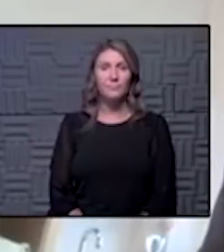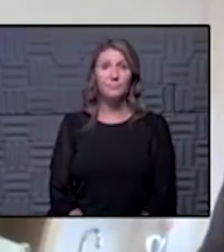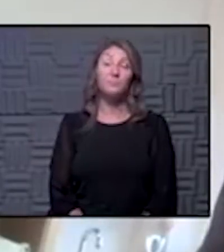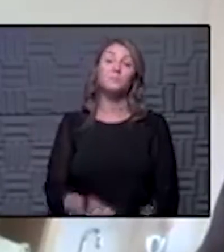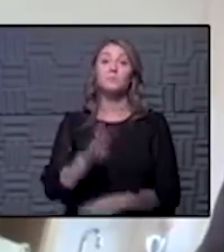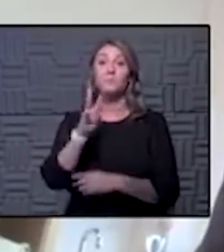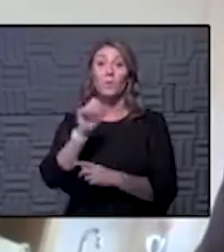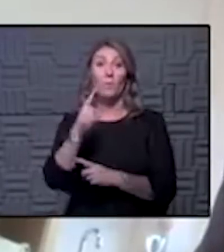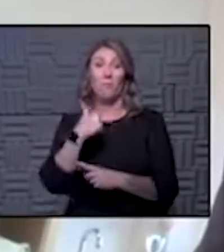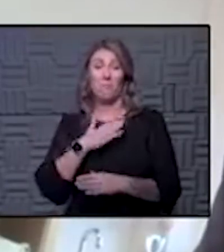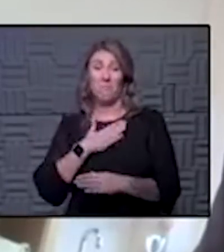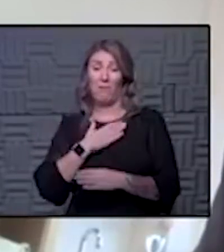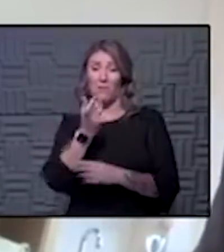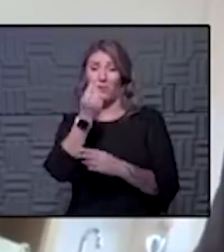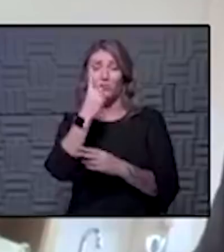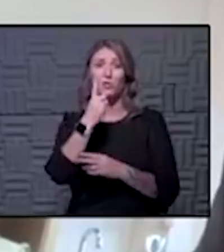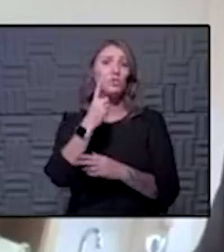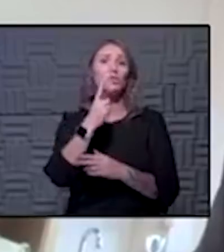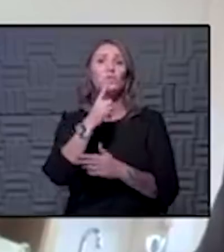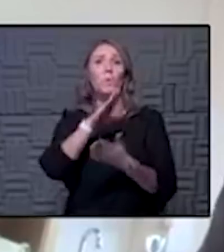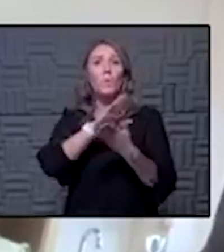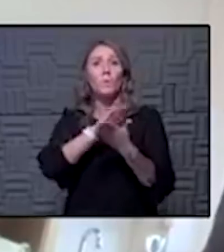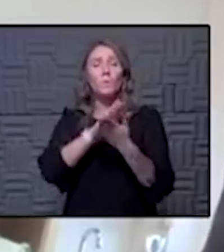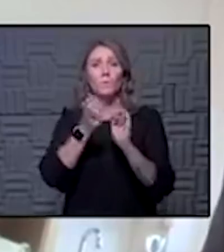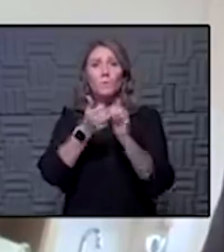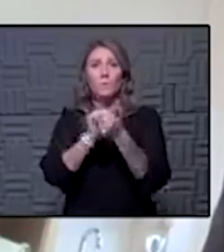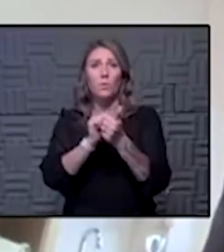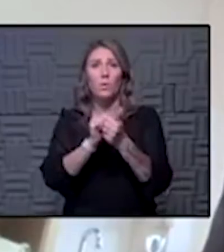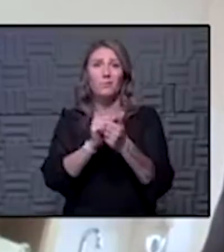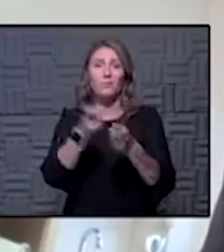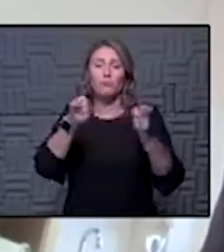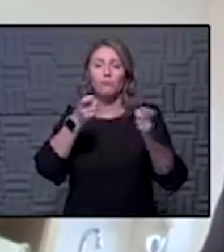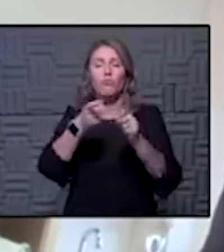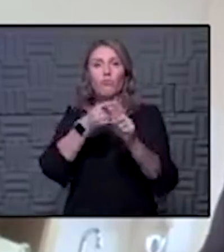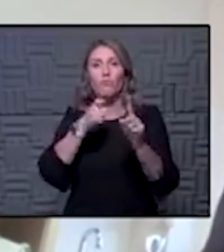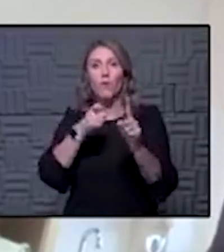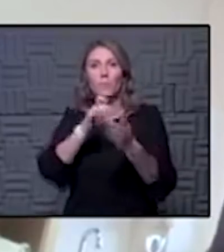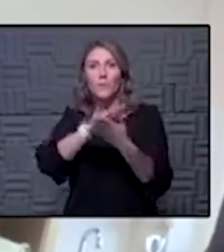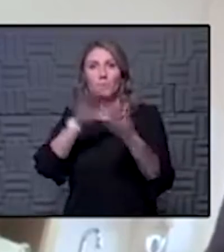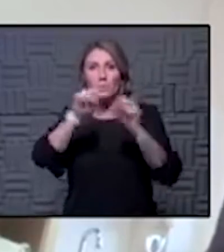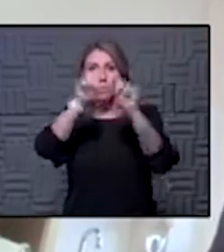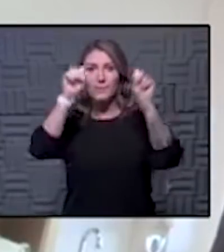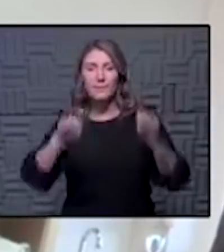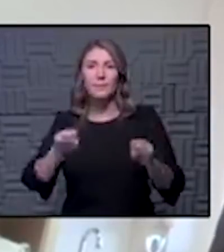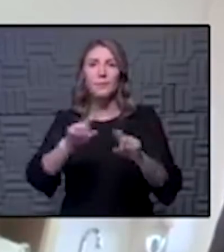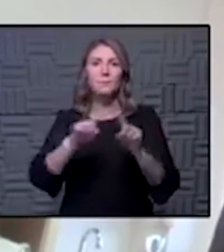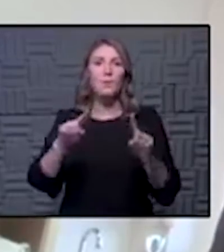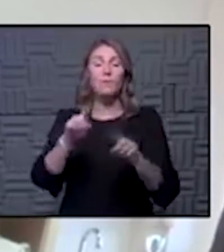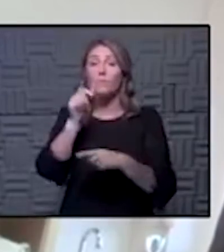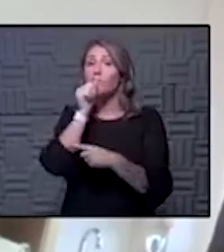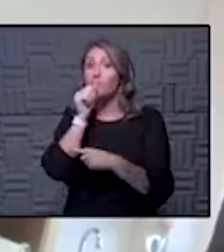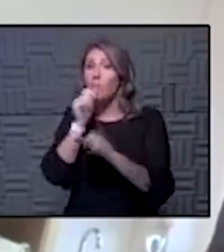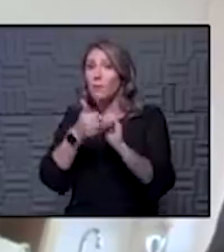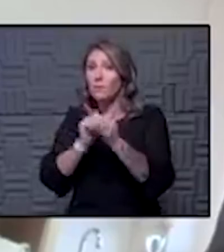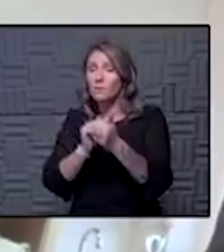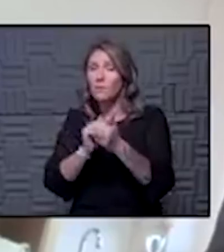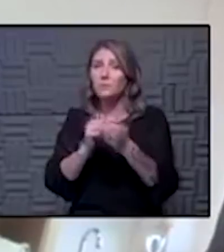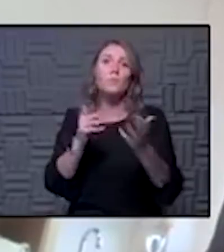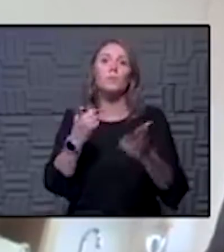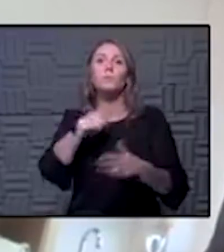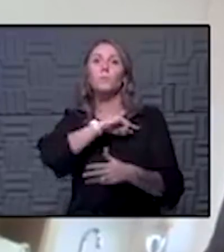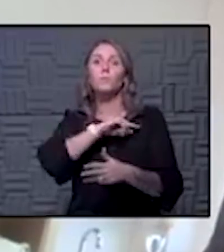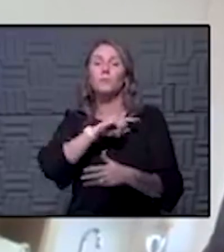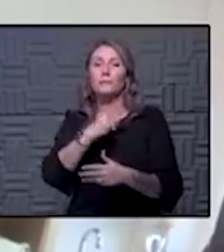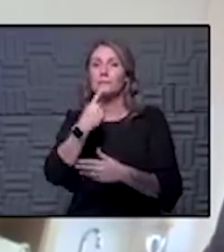Well, as I understand it, school sports are under the control of the school systems. But for private sports, we have indicated that they